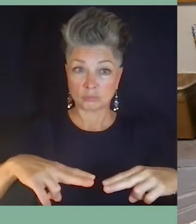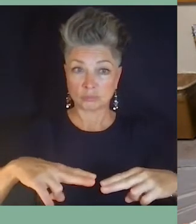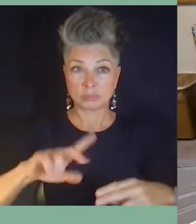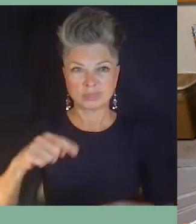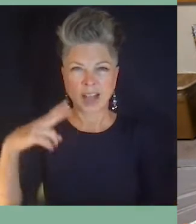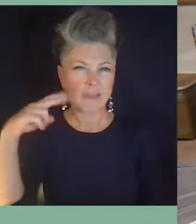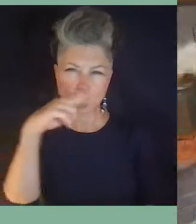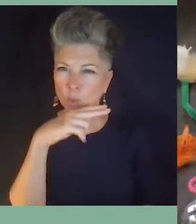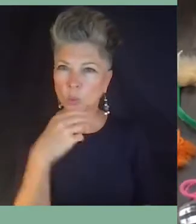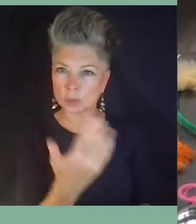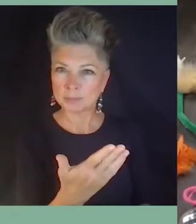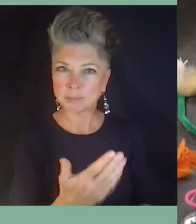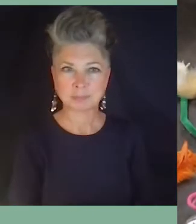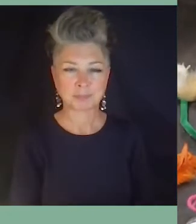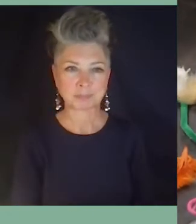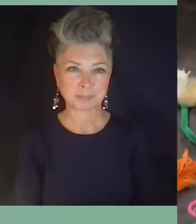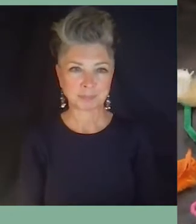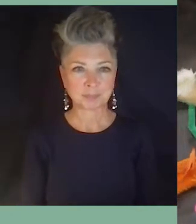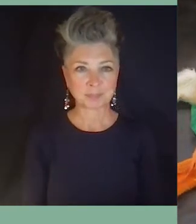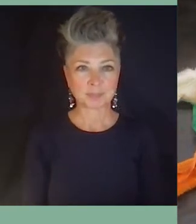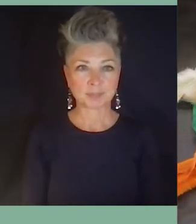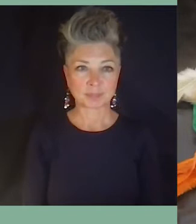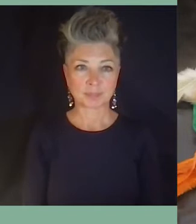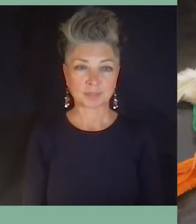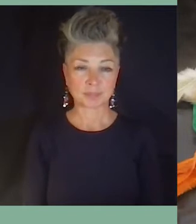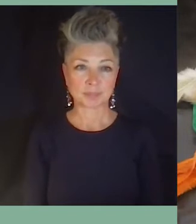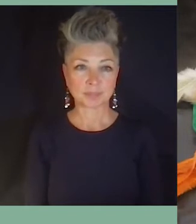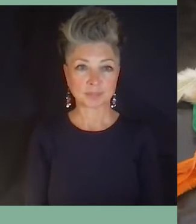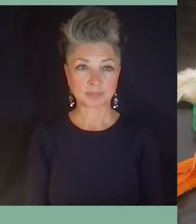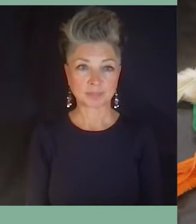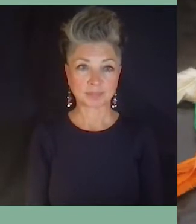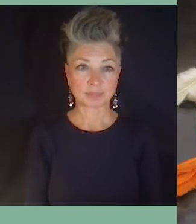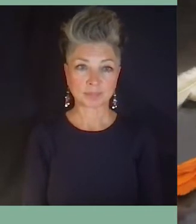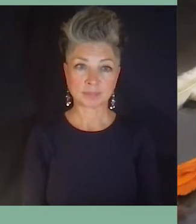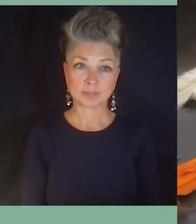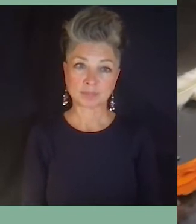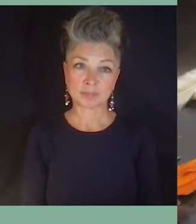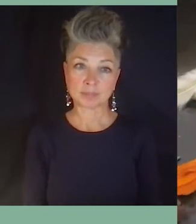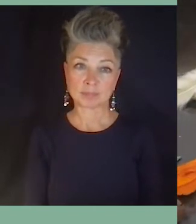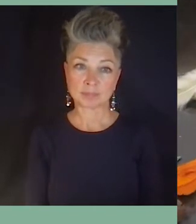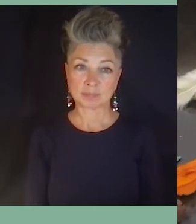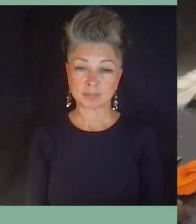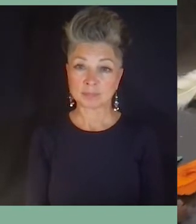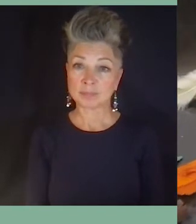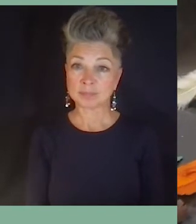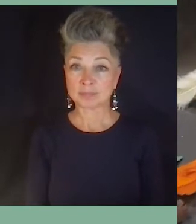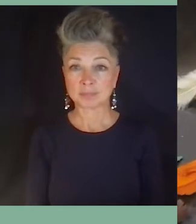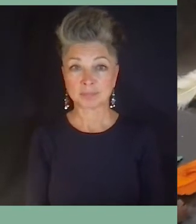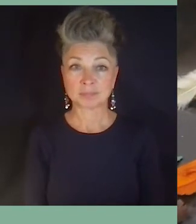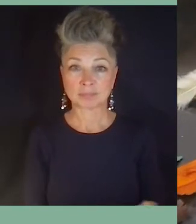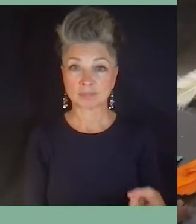with this glue here, right here. Yeah, we'll put a little of that on